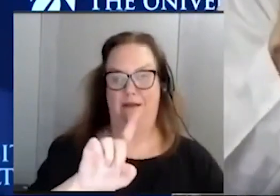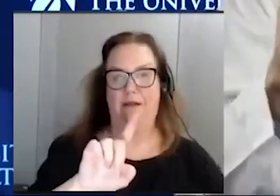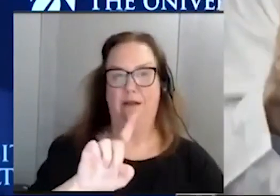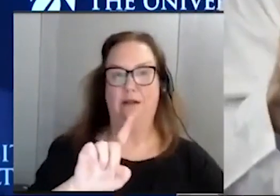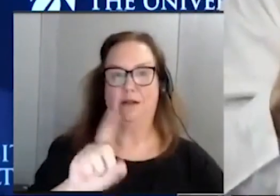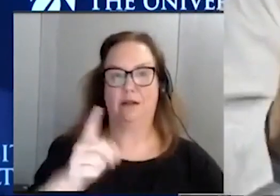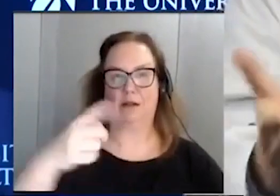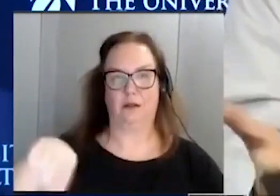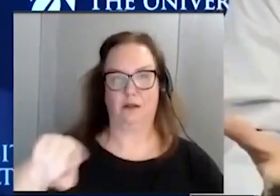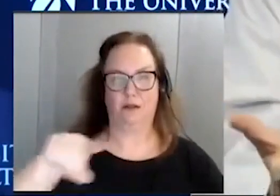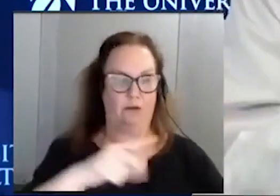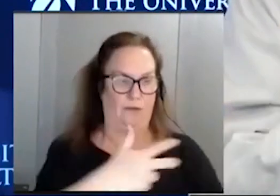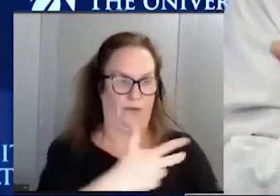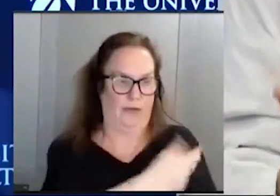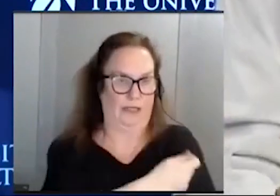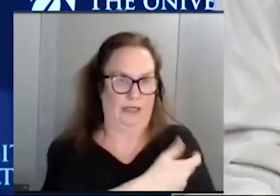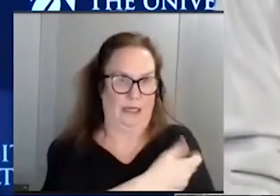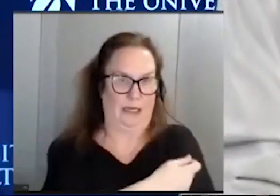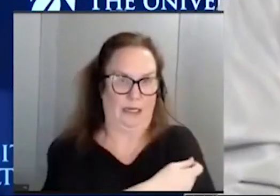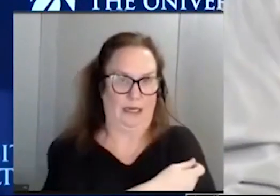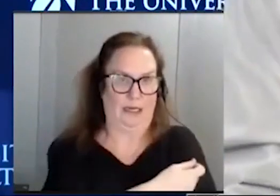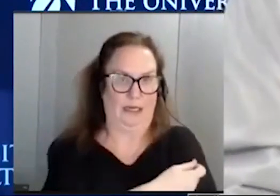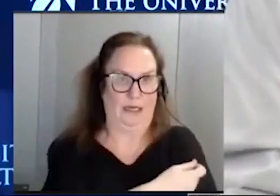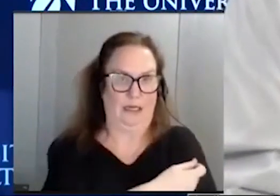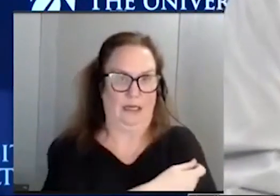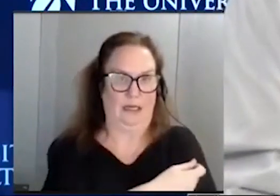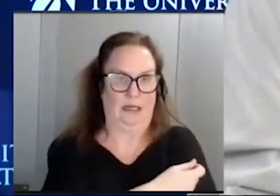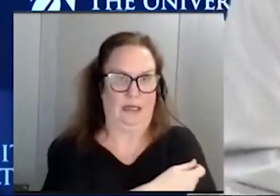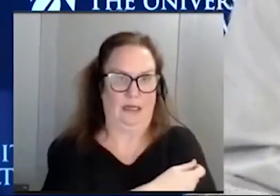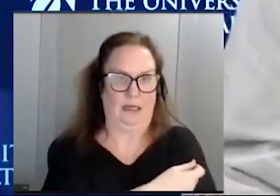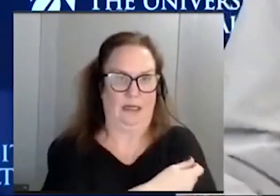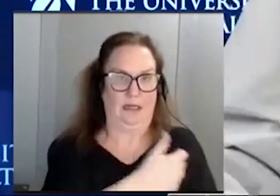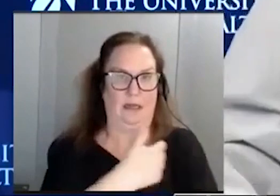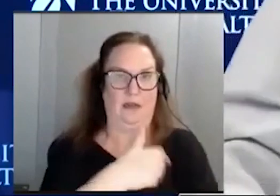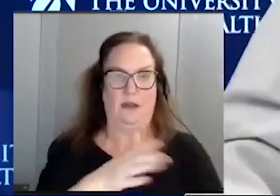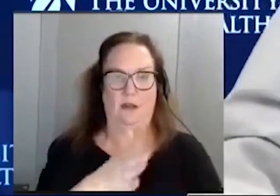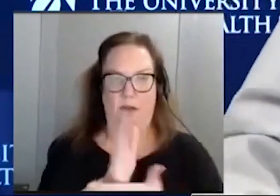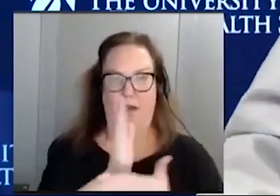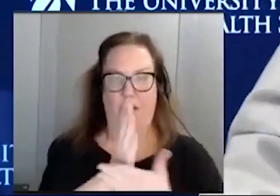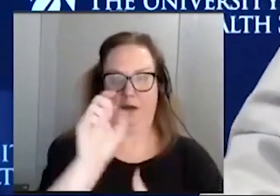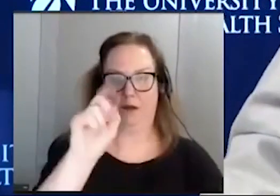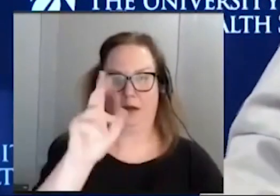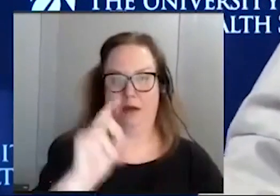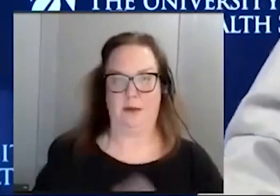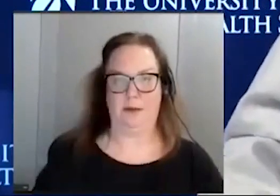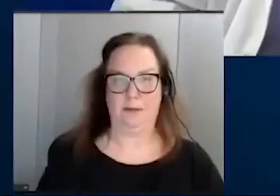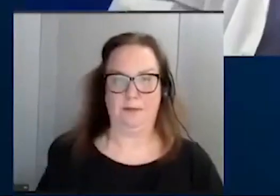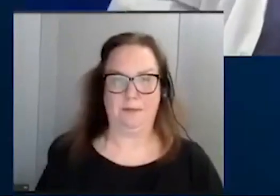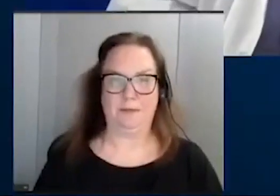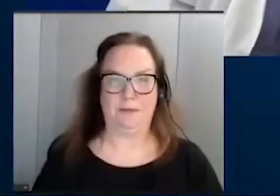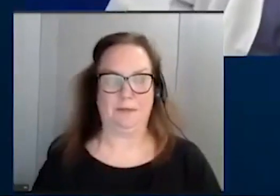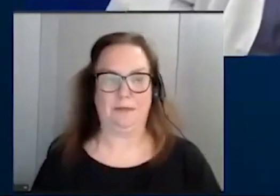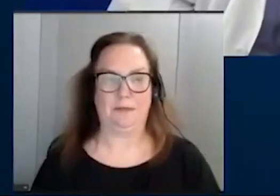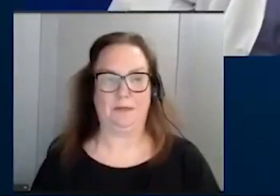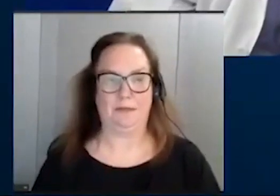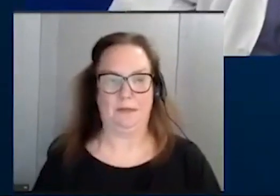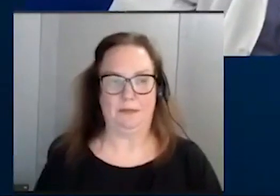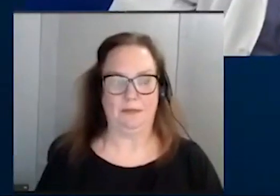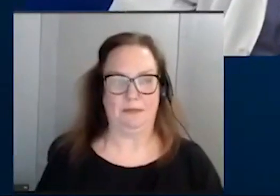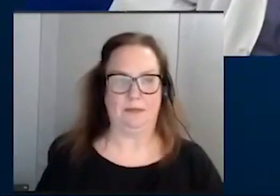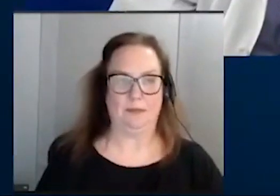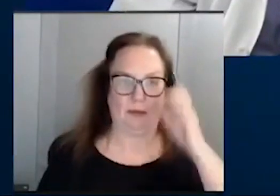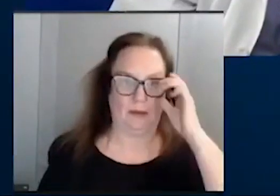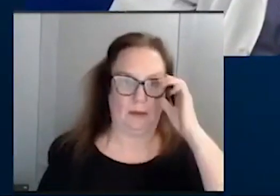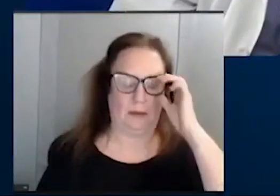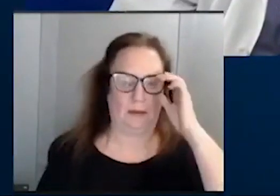have been triply vaccinated, wow, you're going to be okay. Hawk. What's your good news? Yeah, it has to do with the vaccine. It has to